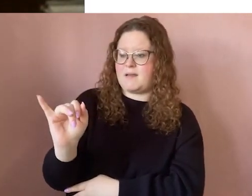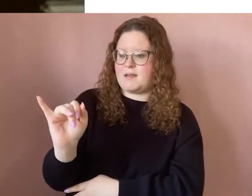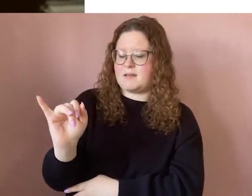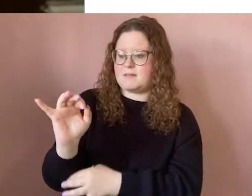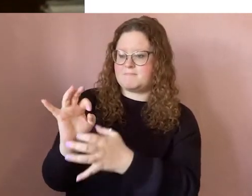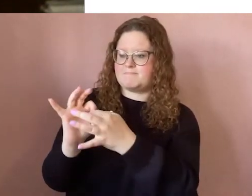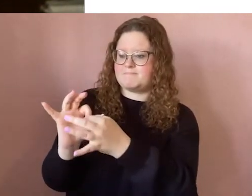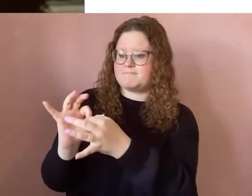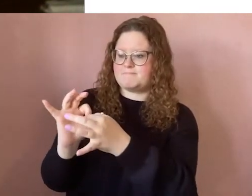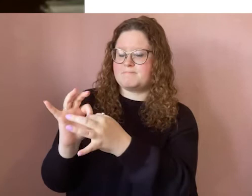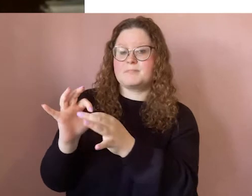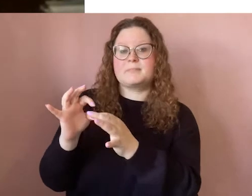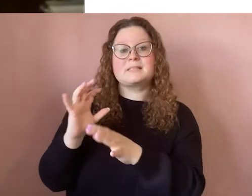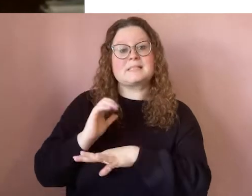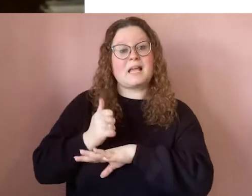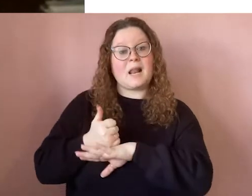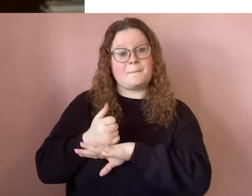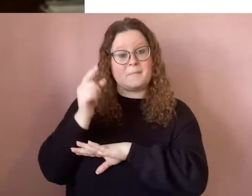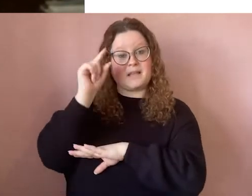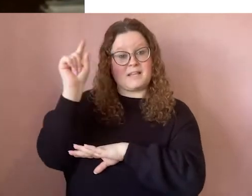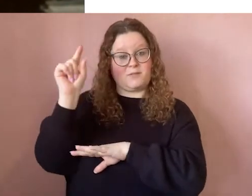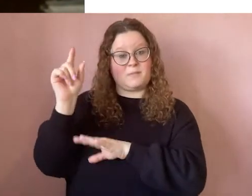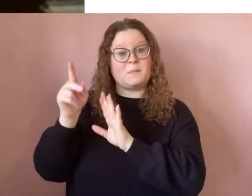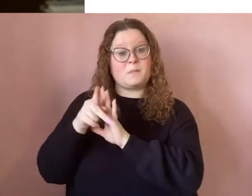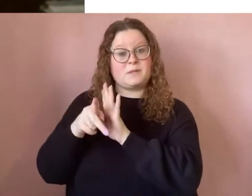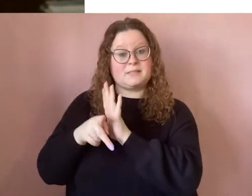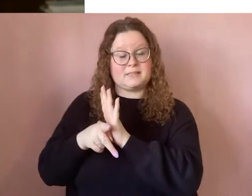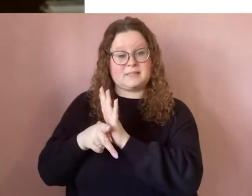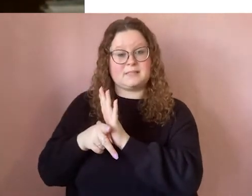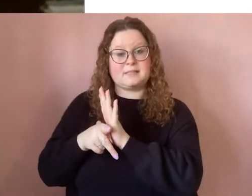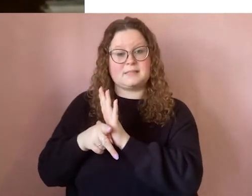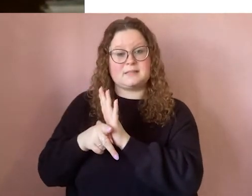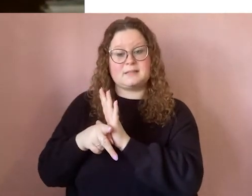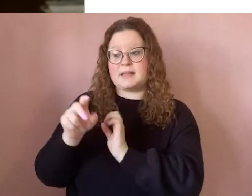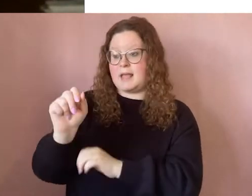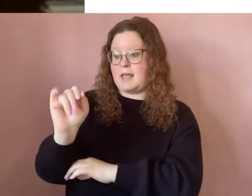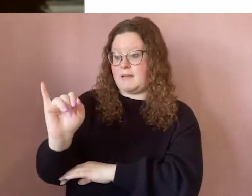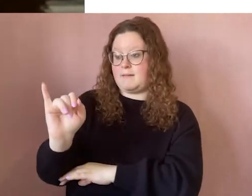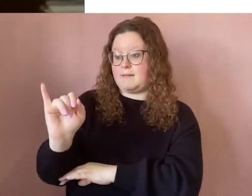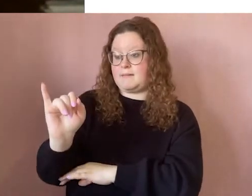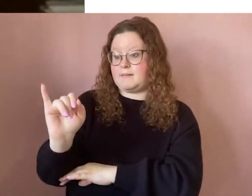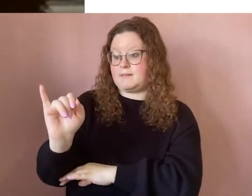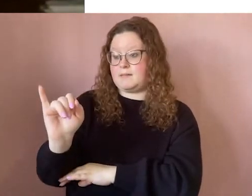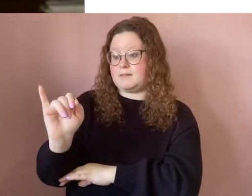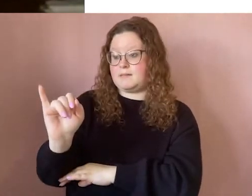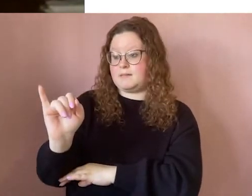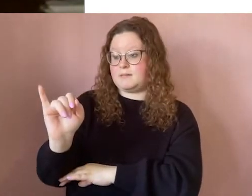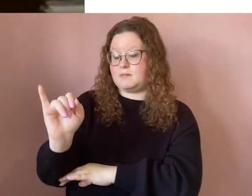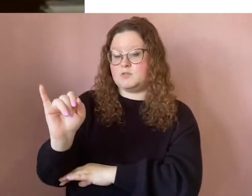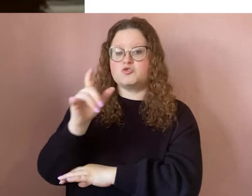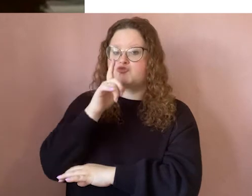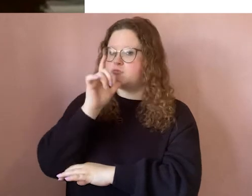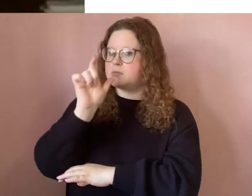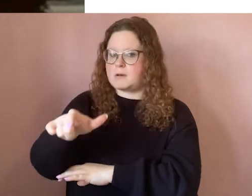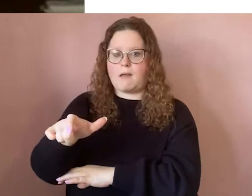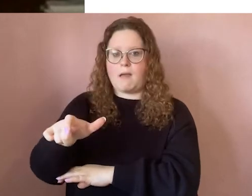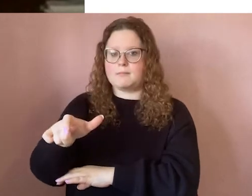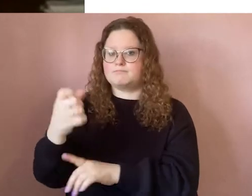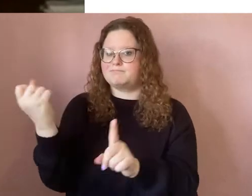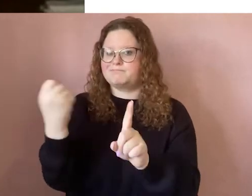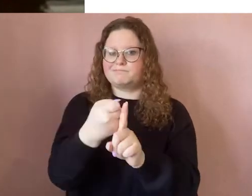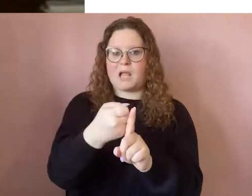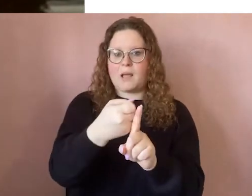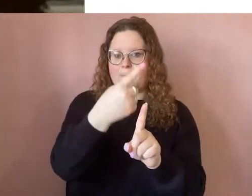made it a policy inside the government that it must be used in a manner that does not cause physical and